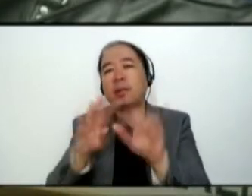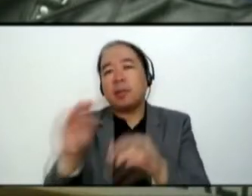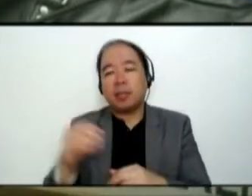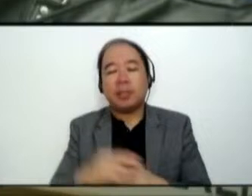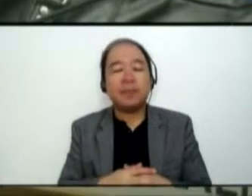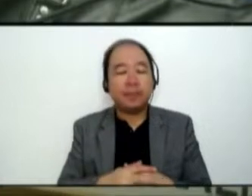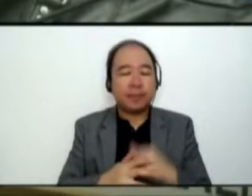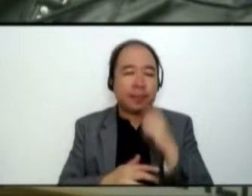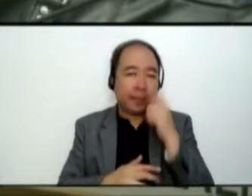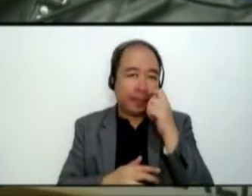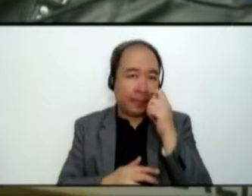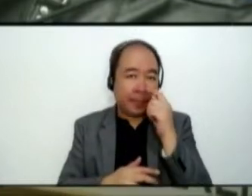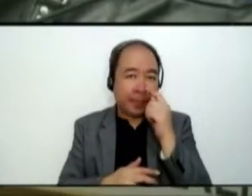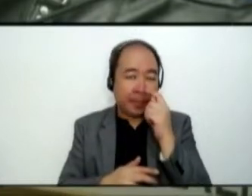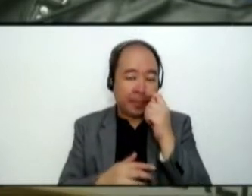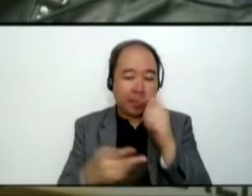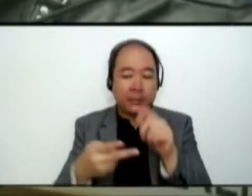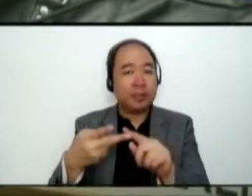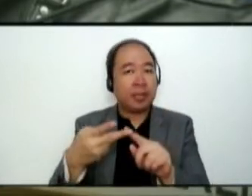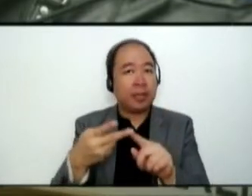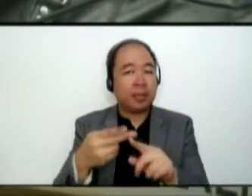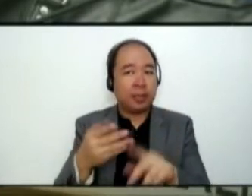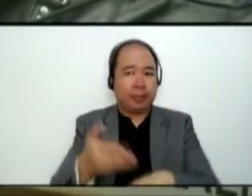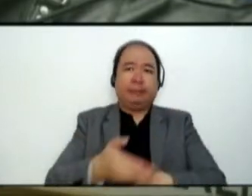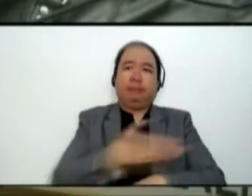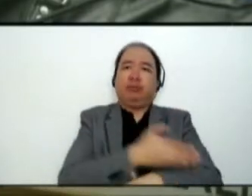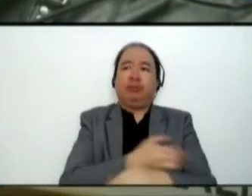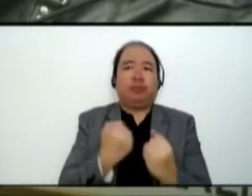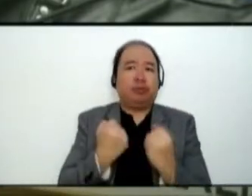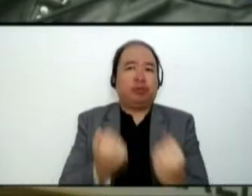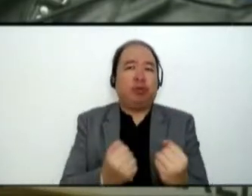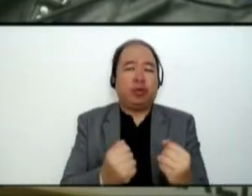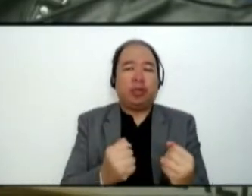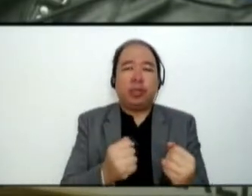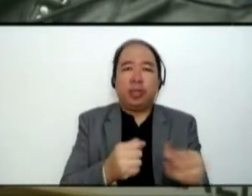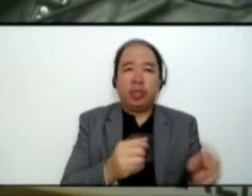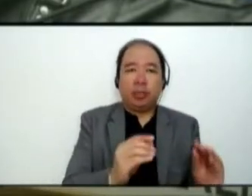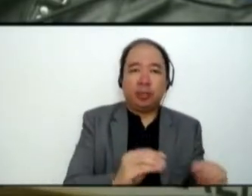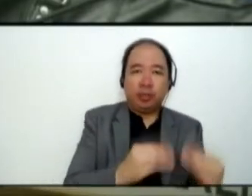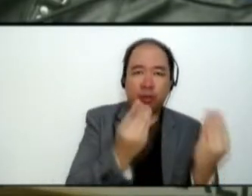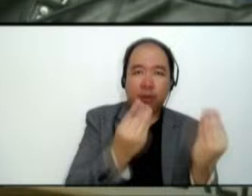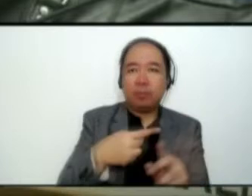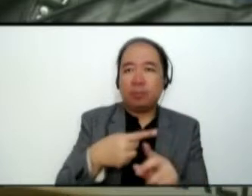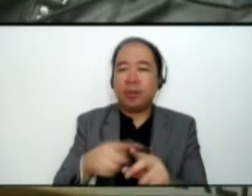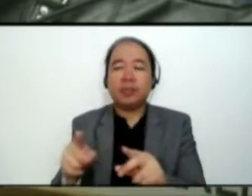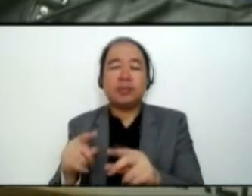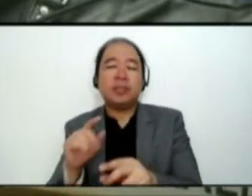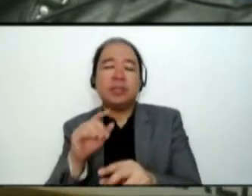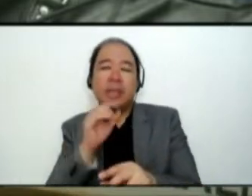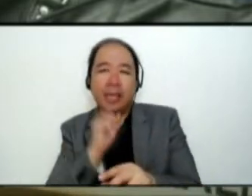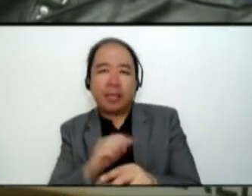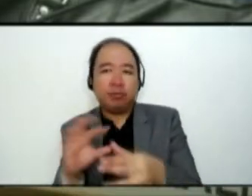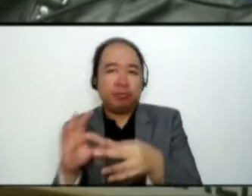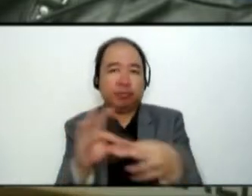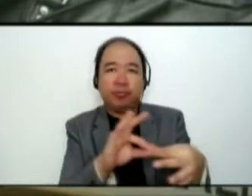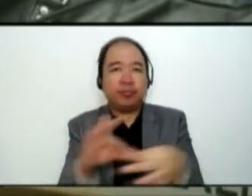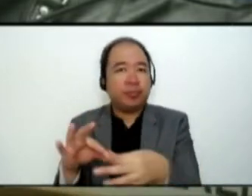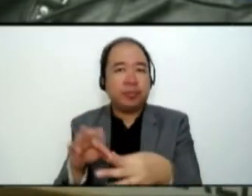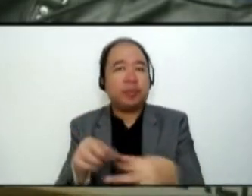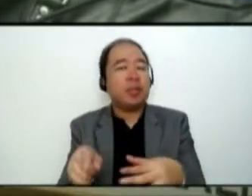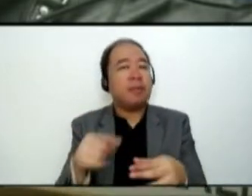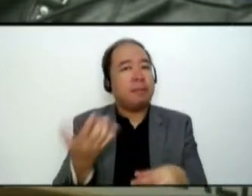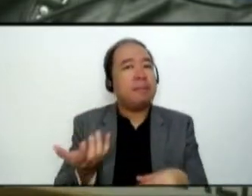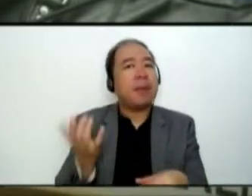strengthening intergenerational relations. Bangladesh emphasizes the importance of family and community in fostering